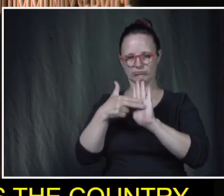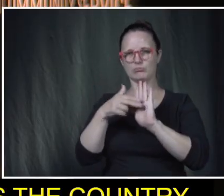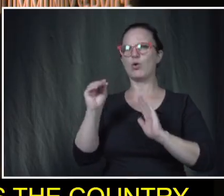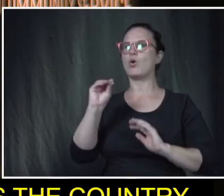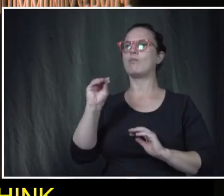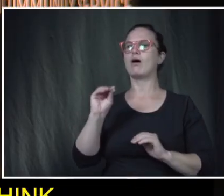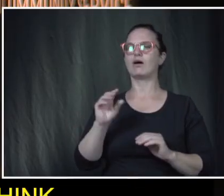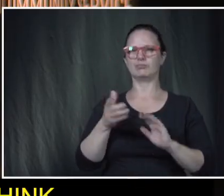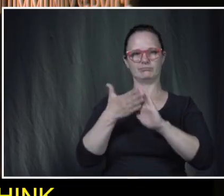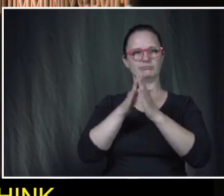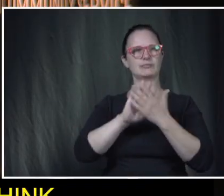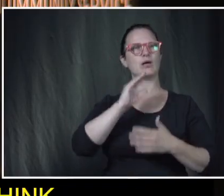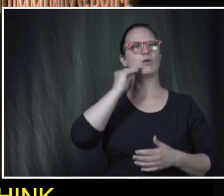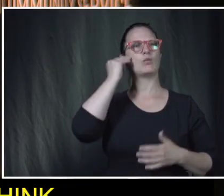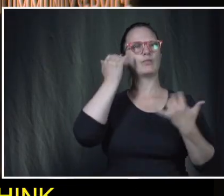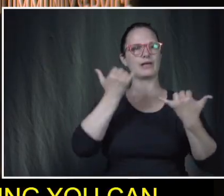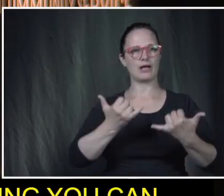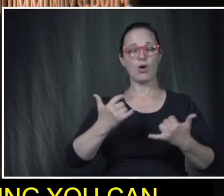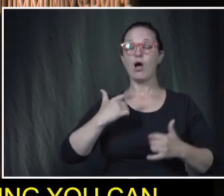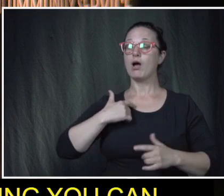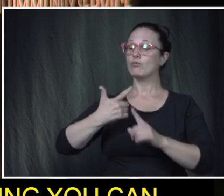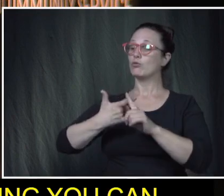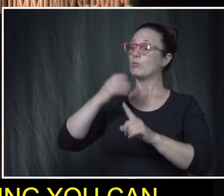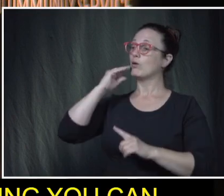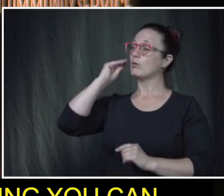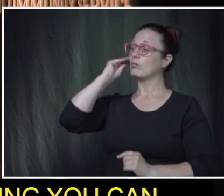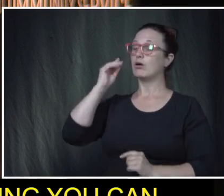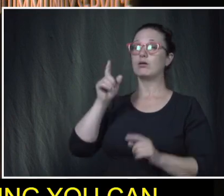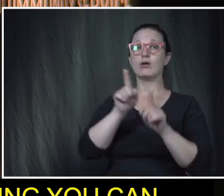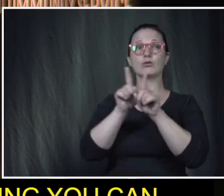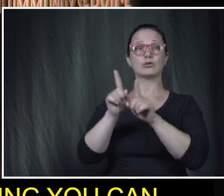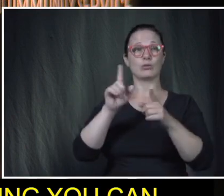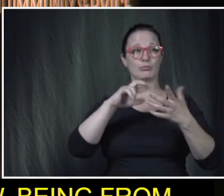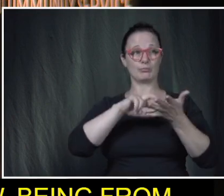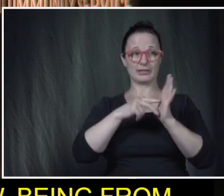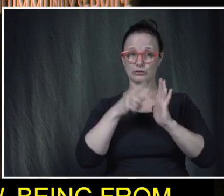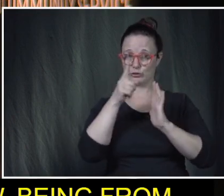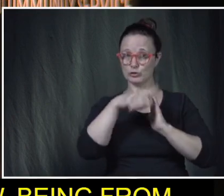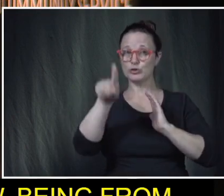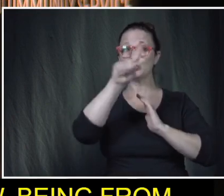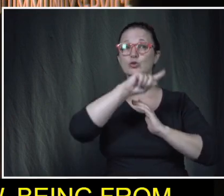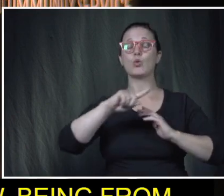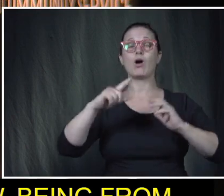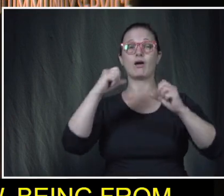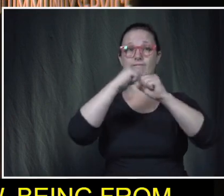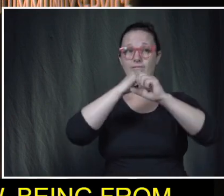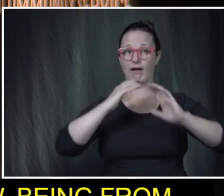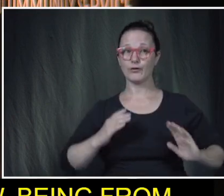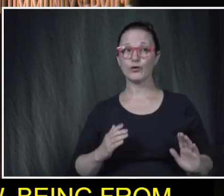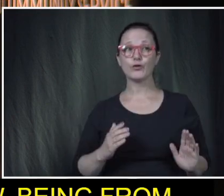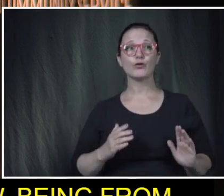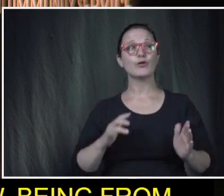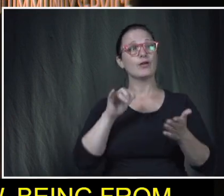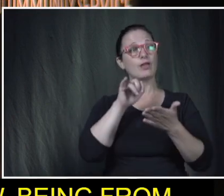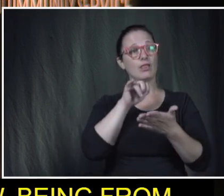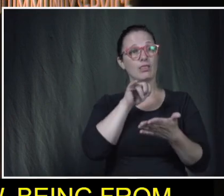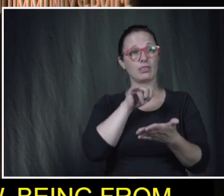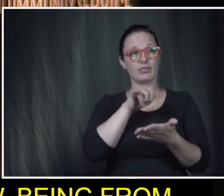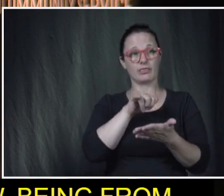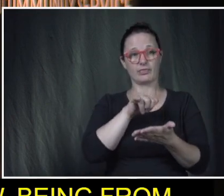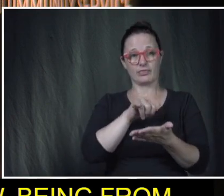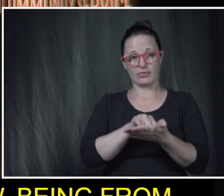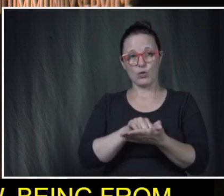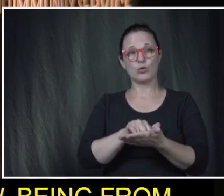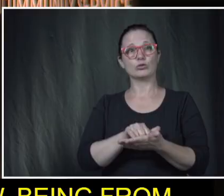now. Being from Omaha also means you're a fighter. That two things we have